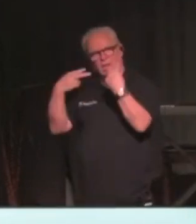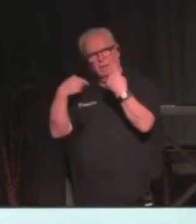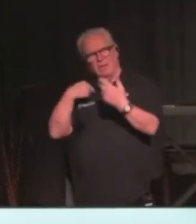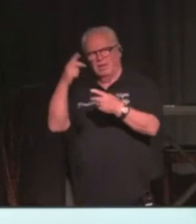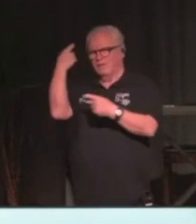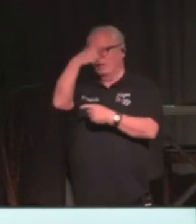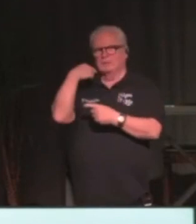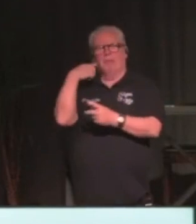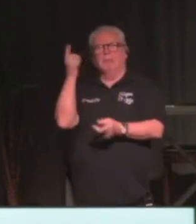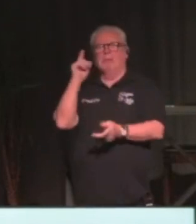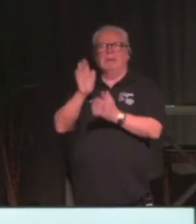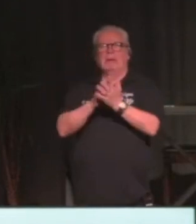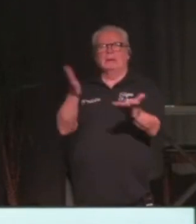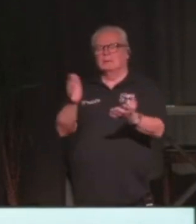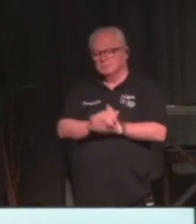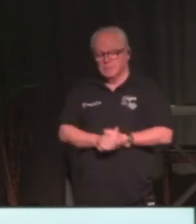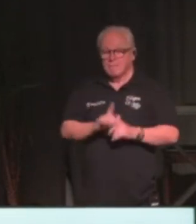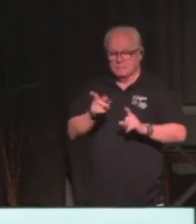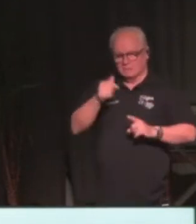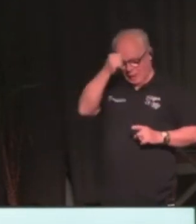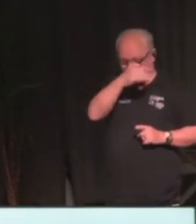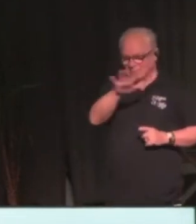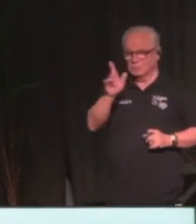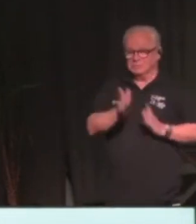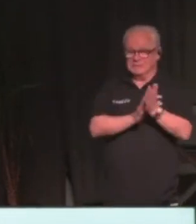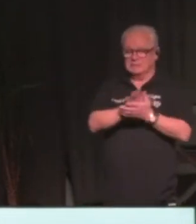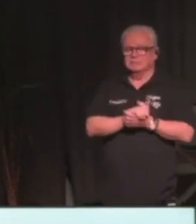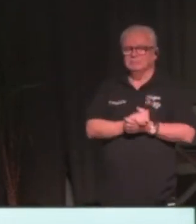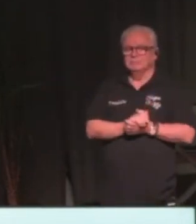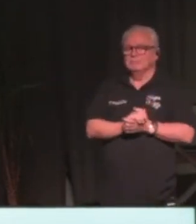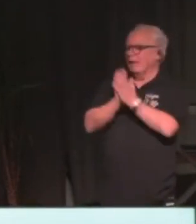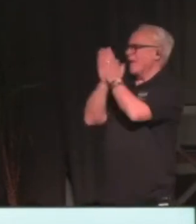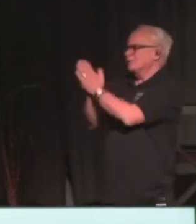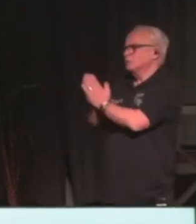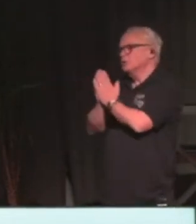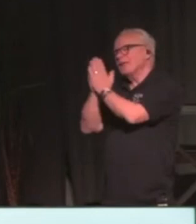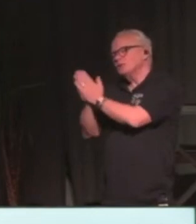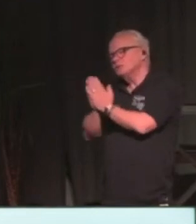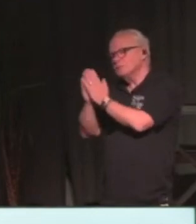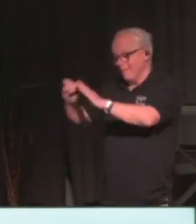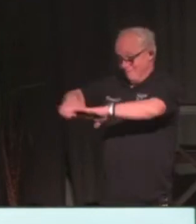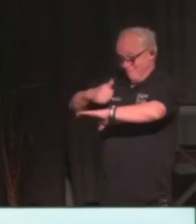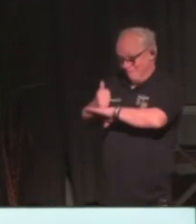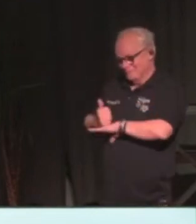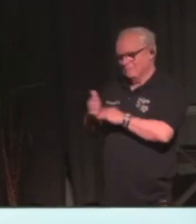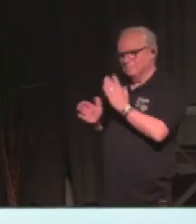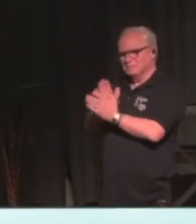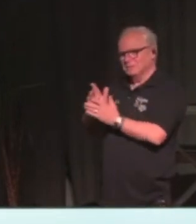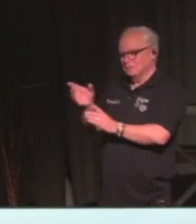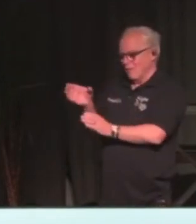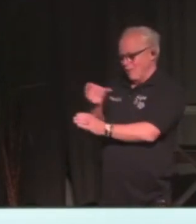like, what does that mean? Okay, so I'm going to tell you, what does that mean? So intercession basically means